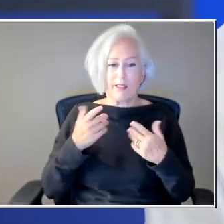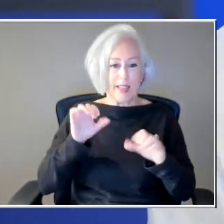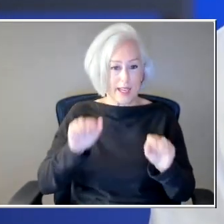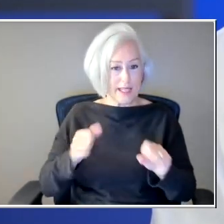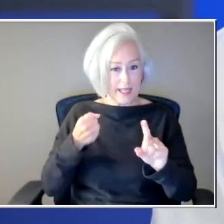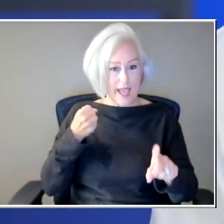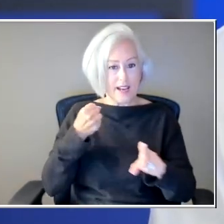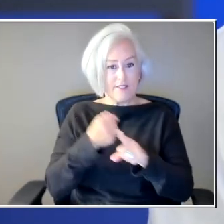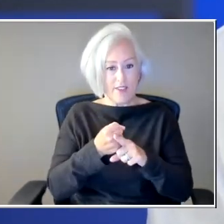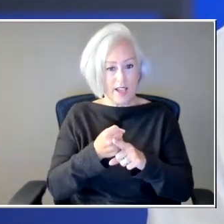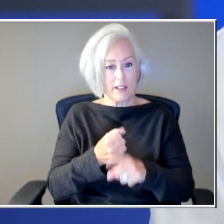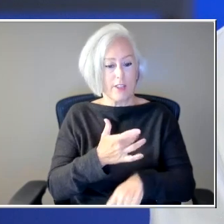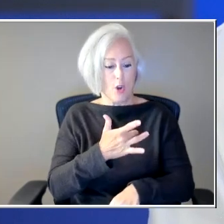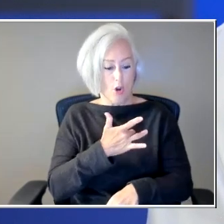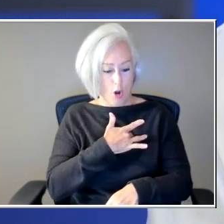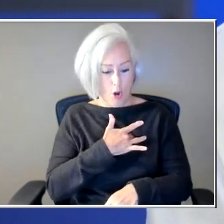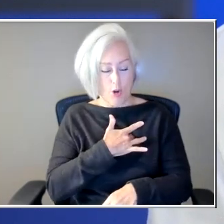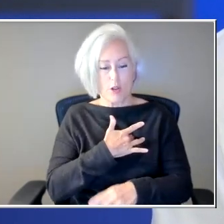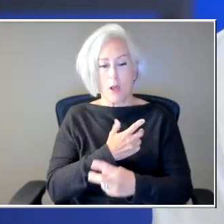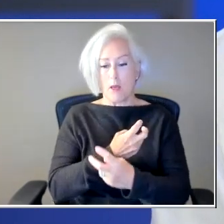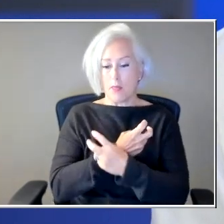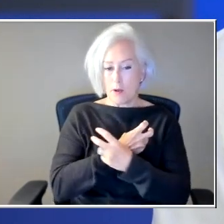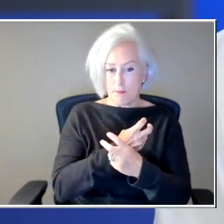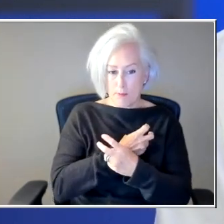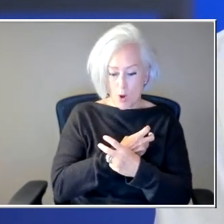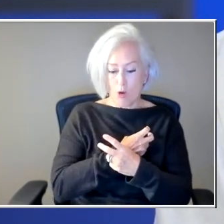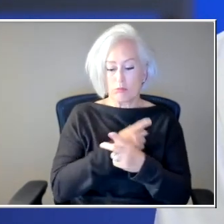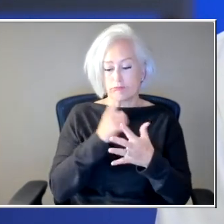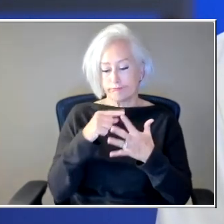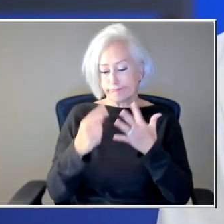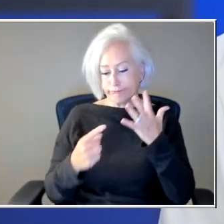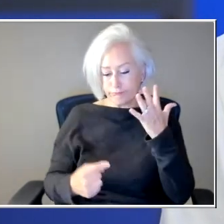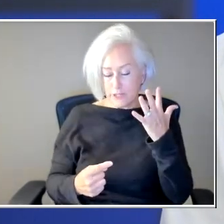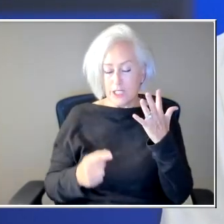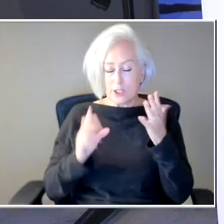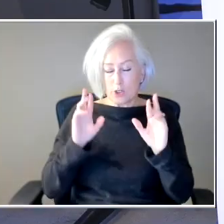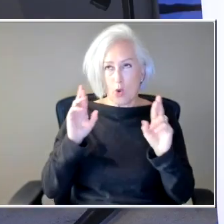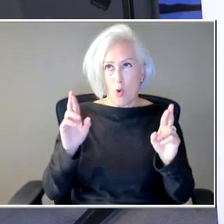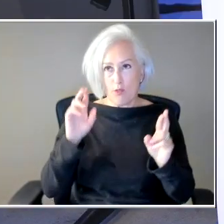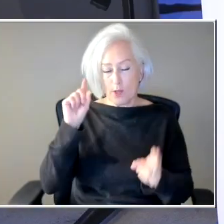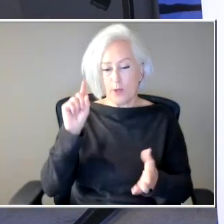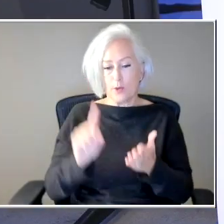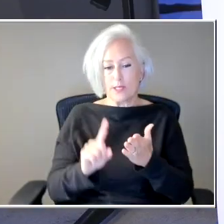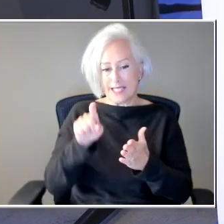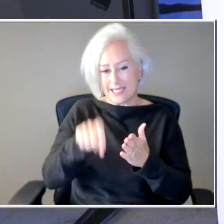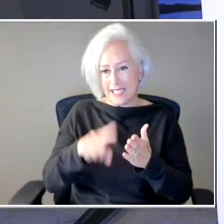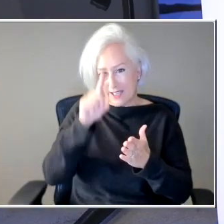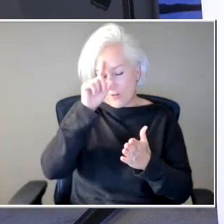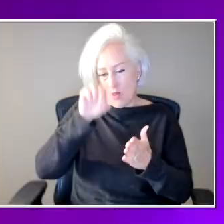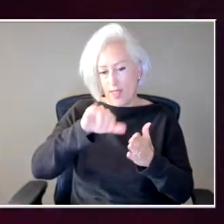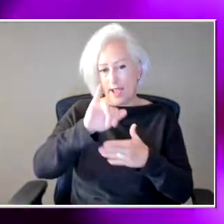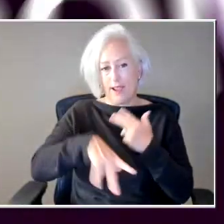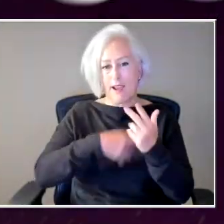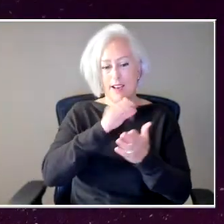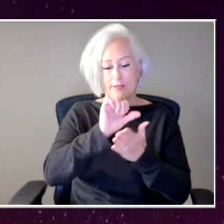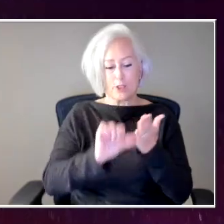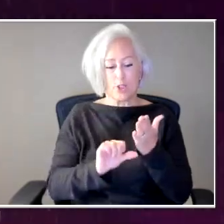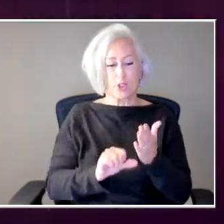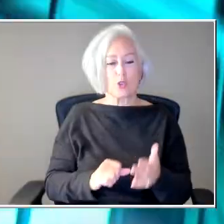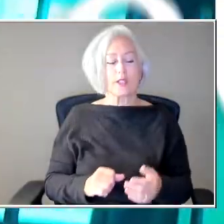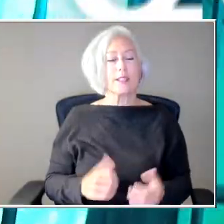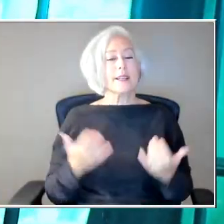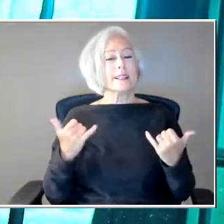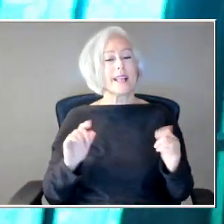are hoping that we can decrease the need of those procedures and surgeries. Let's get to some questions from our viewers this morning.